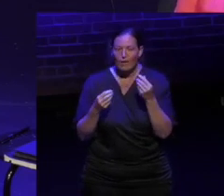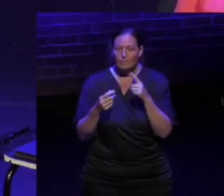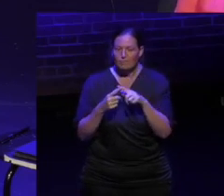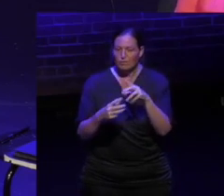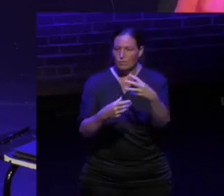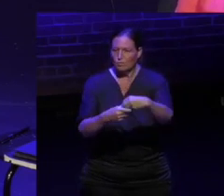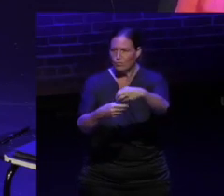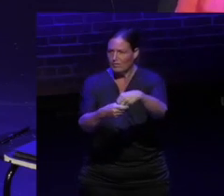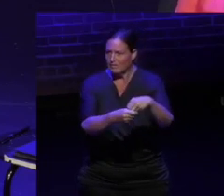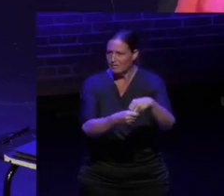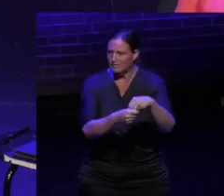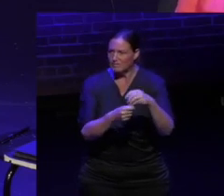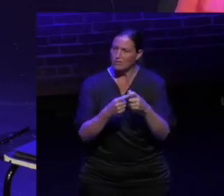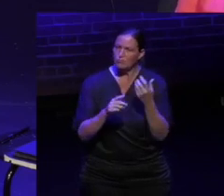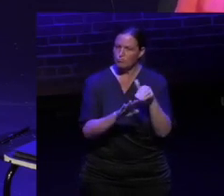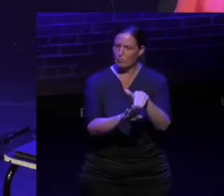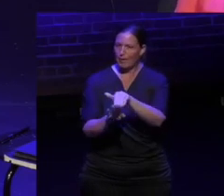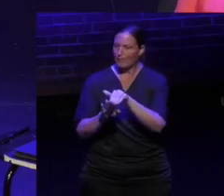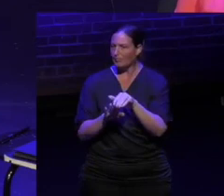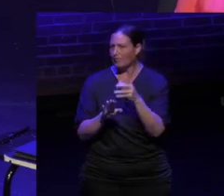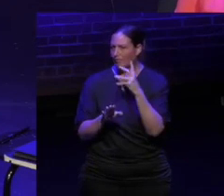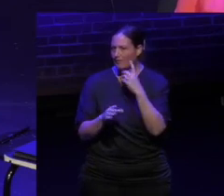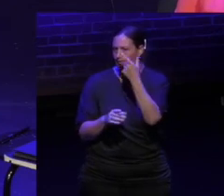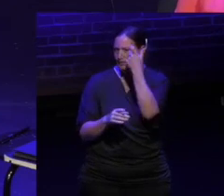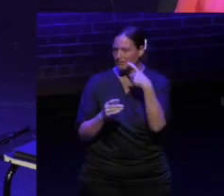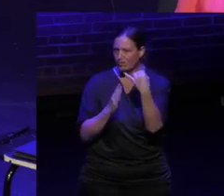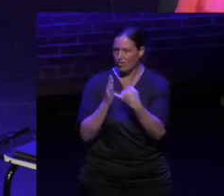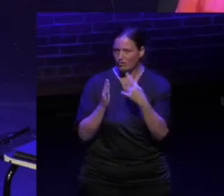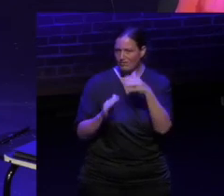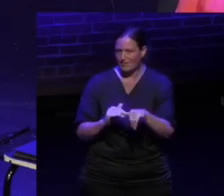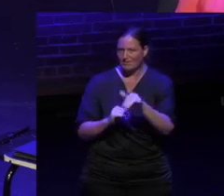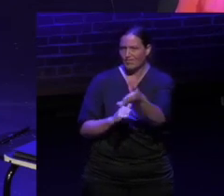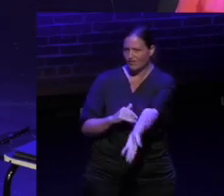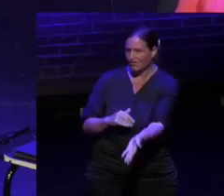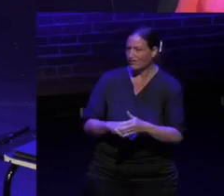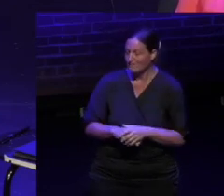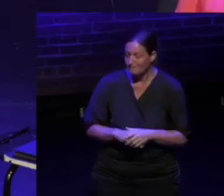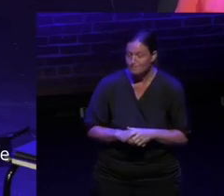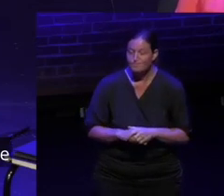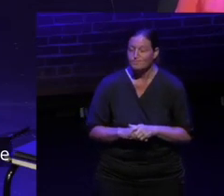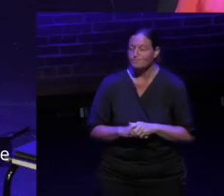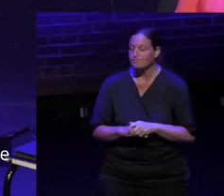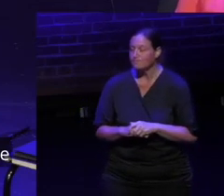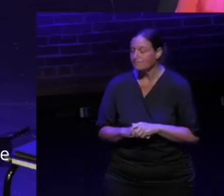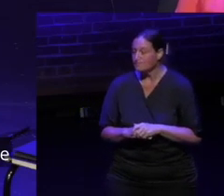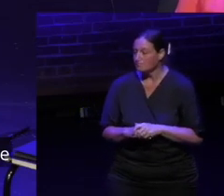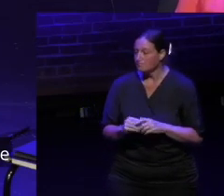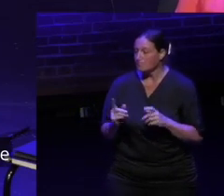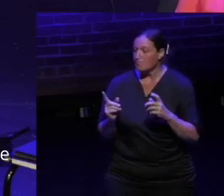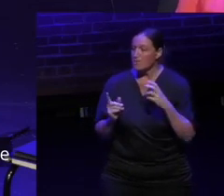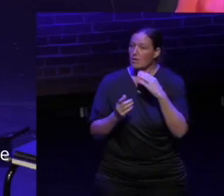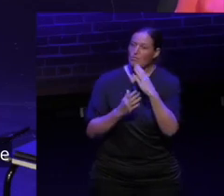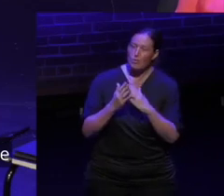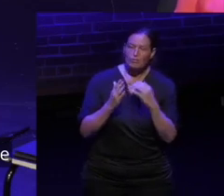as much as we can and remind people of it. But just a couple of examples of just the intrinsic value and what makes arts